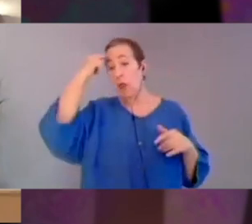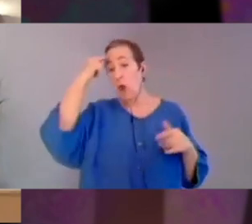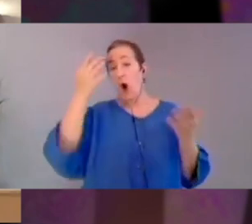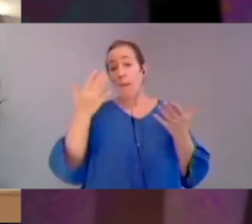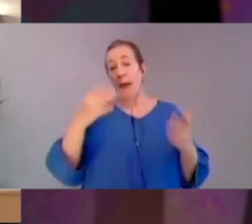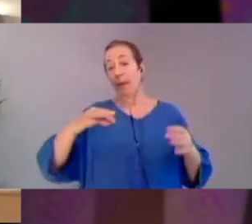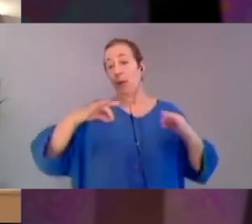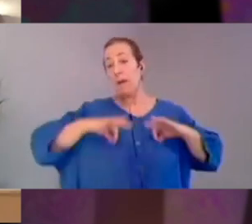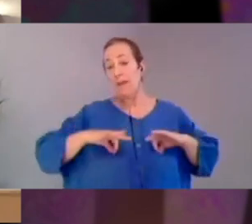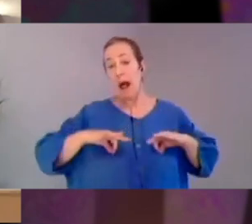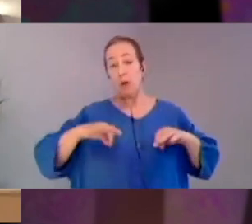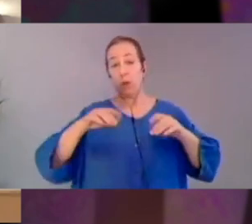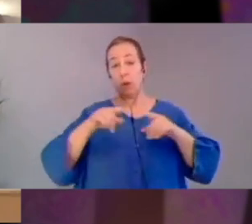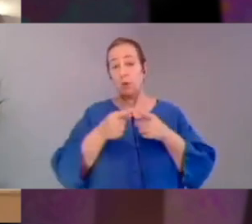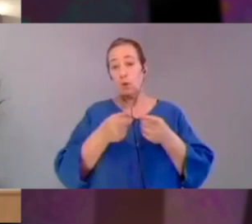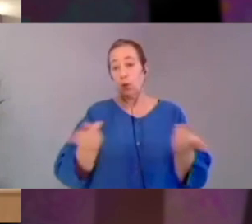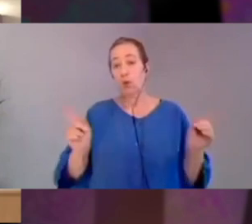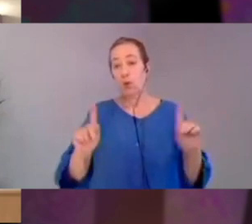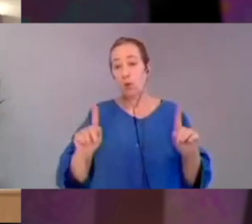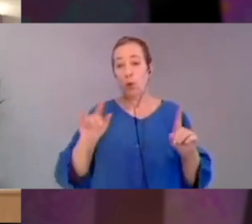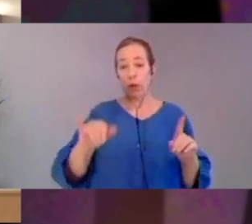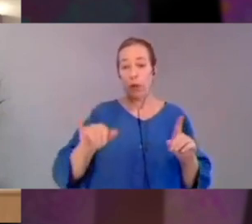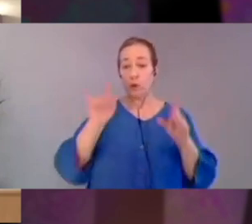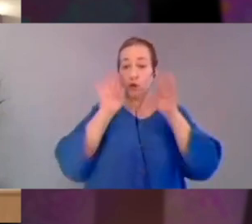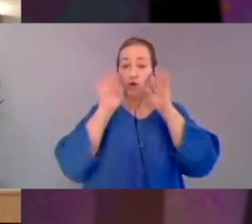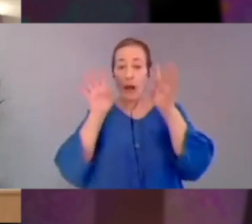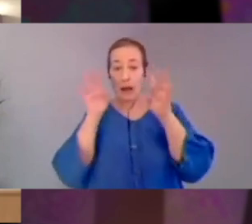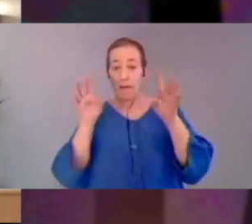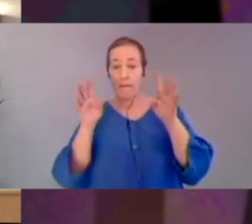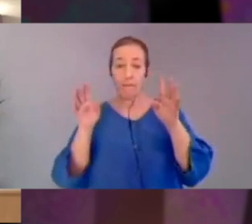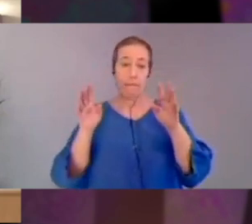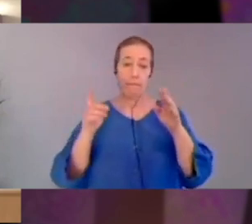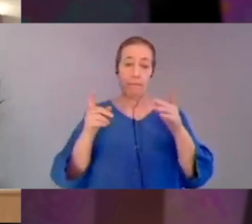our creative, cultural, personal growth.